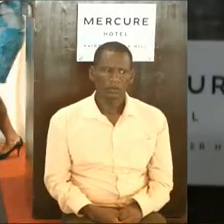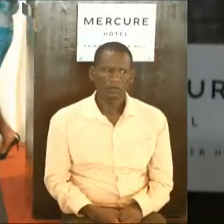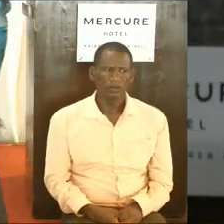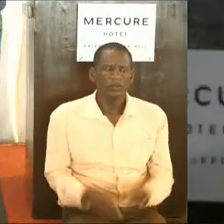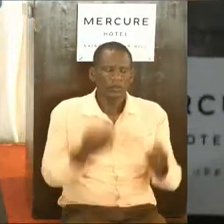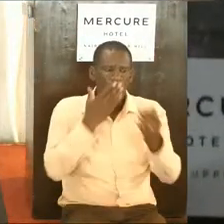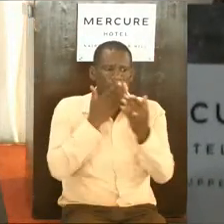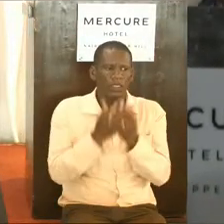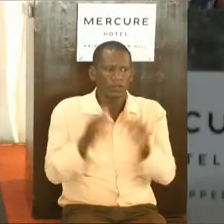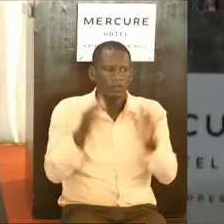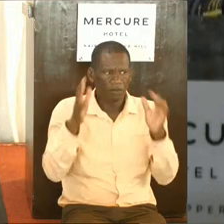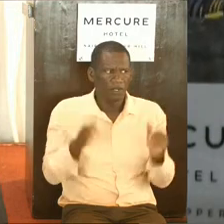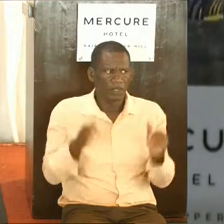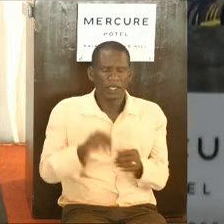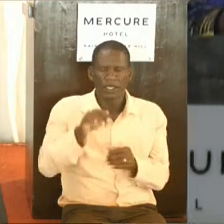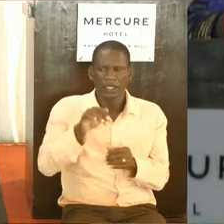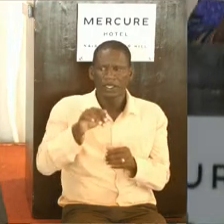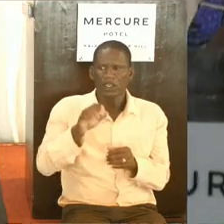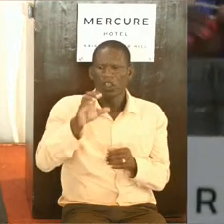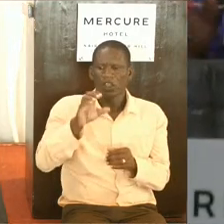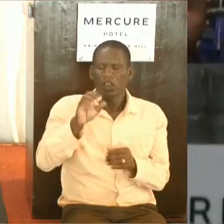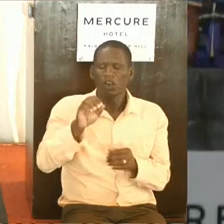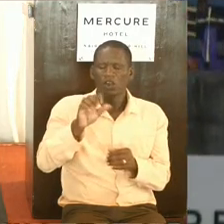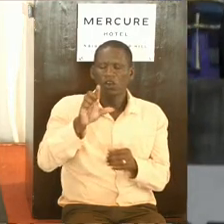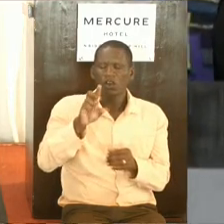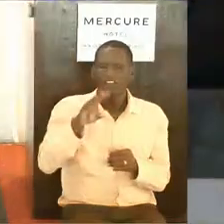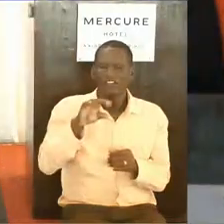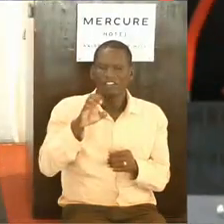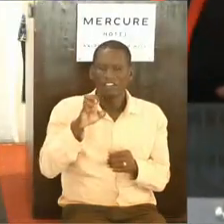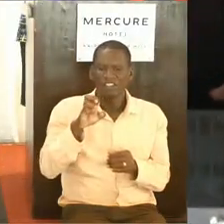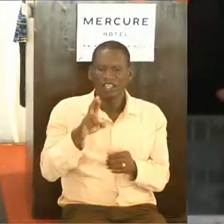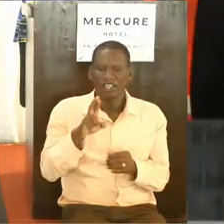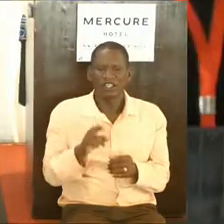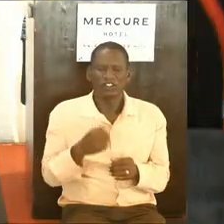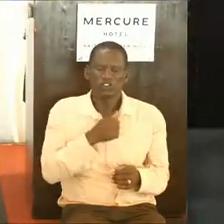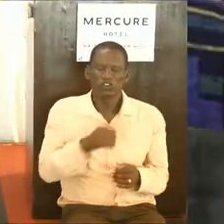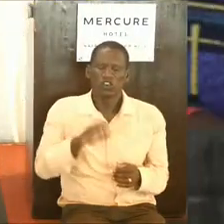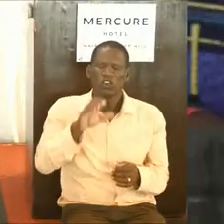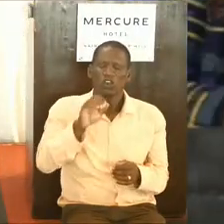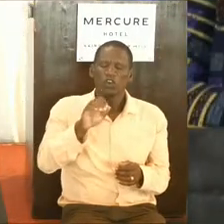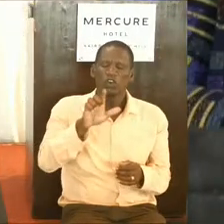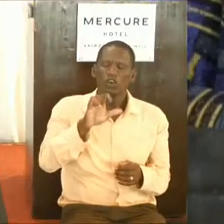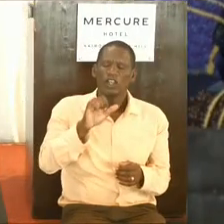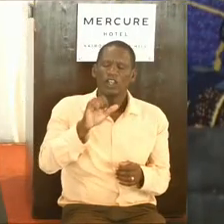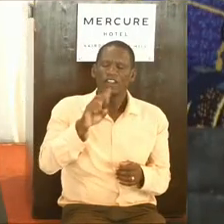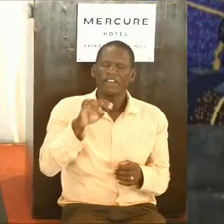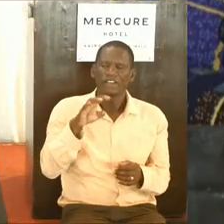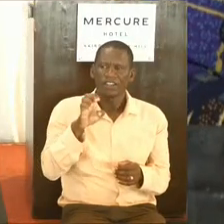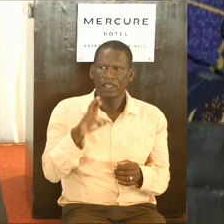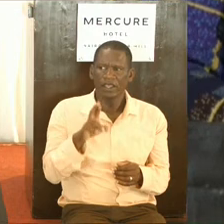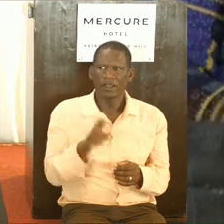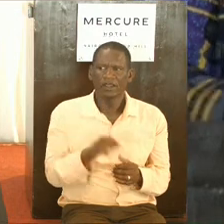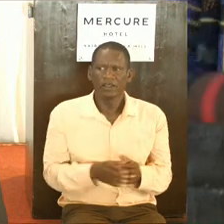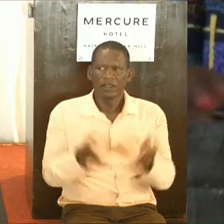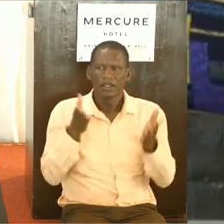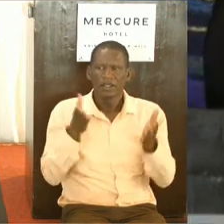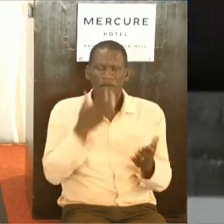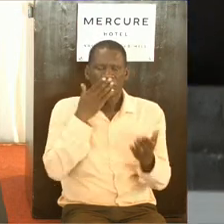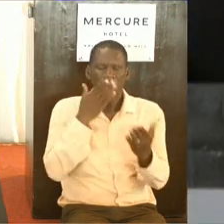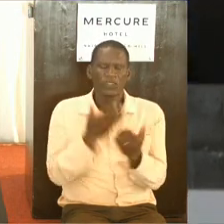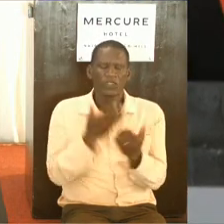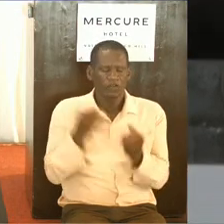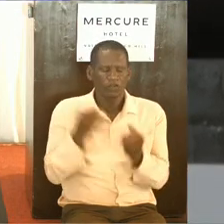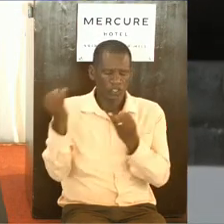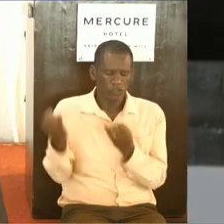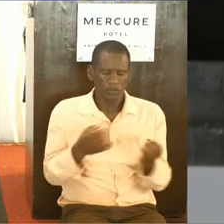thank you very much Lillian Olivia sorry Olivia and thank you for